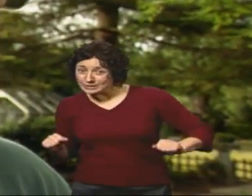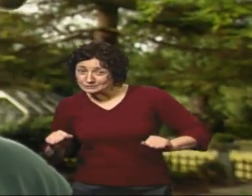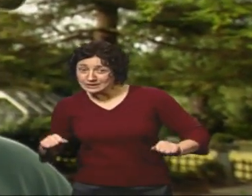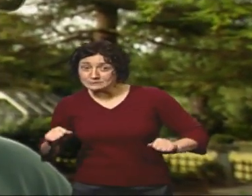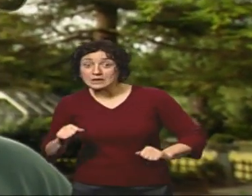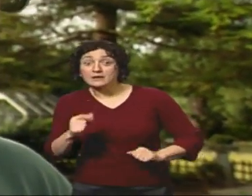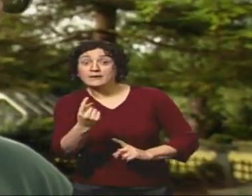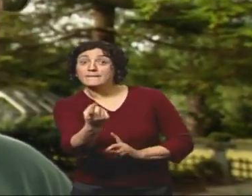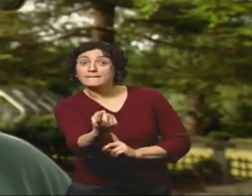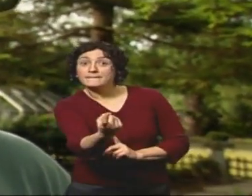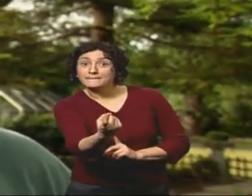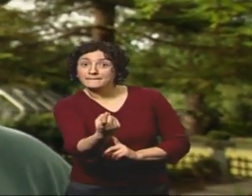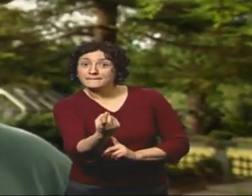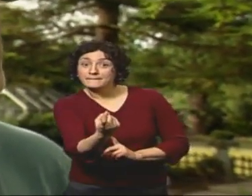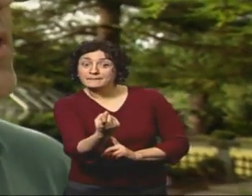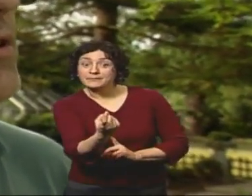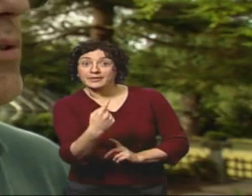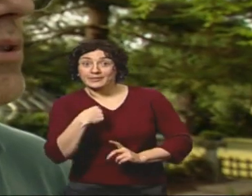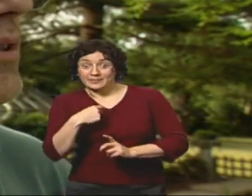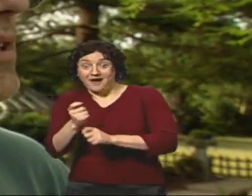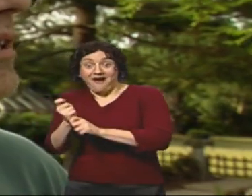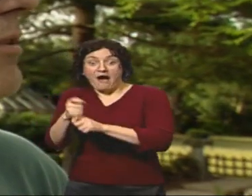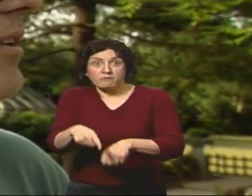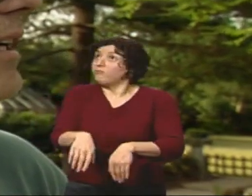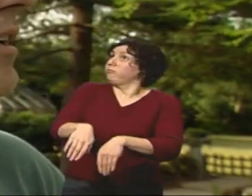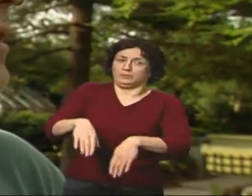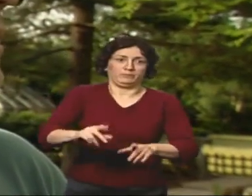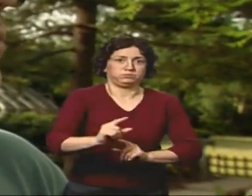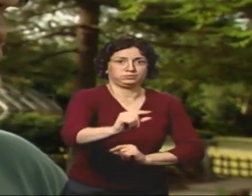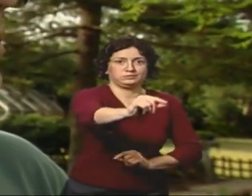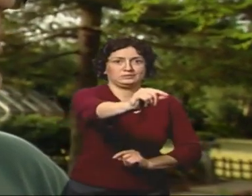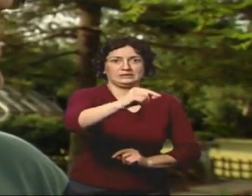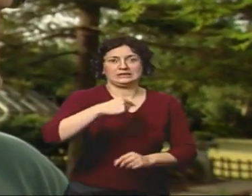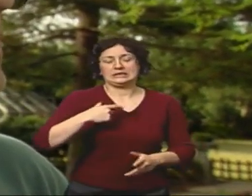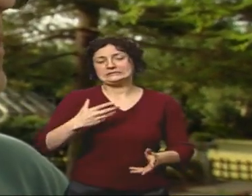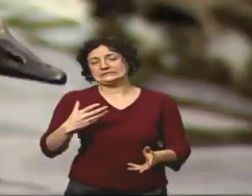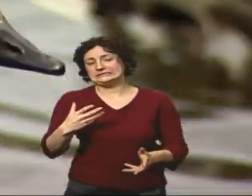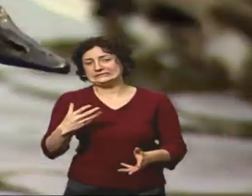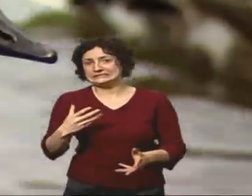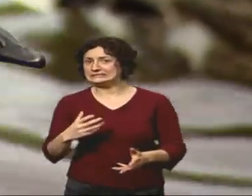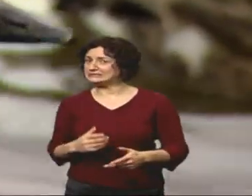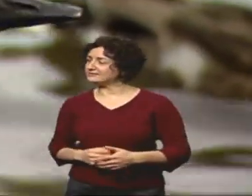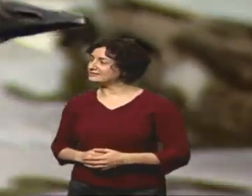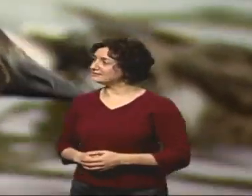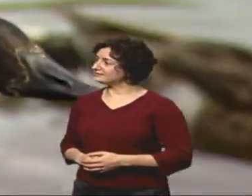again. And they won't be very happy, because once they've seen a swan hook, they tend to be very wary of it a second time.